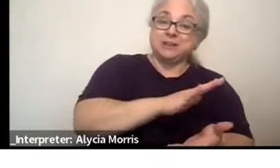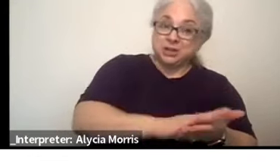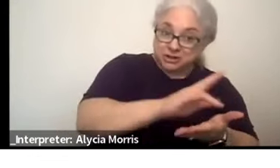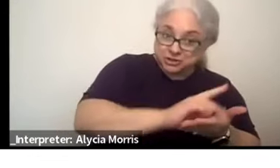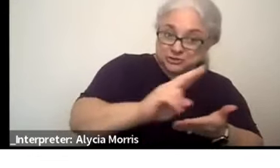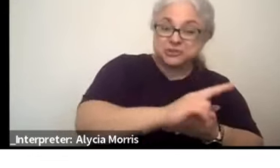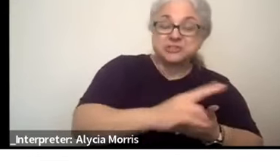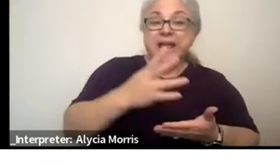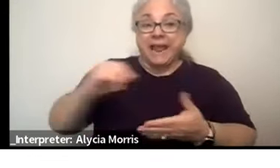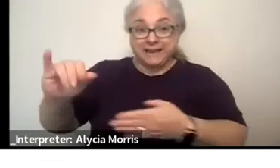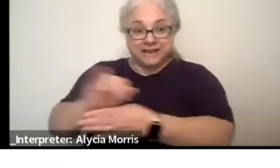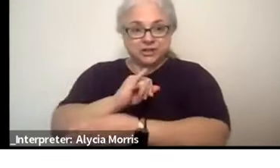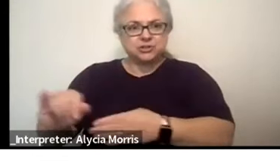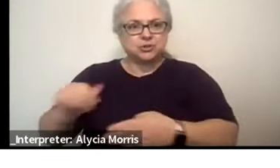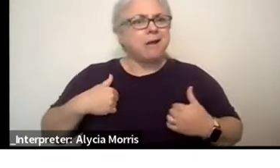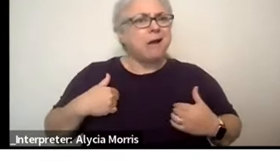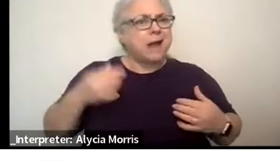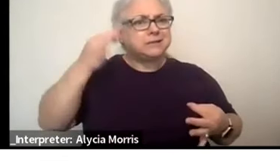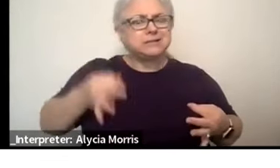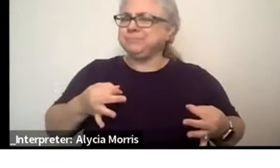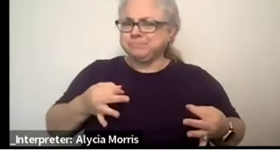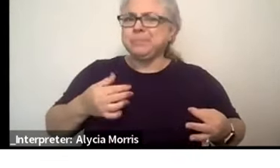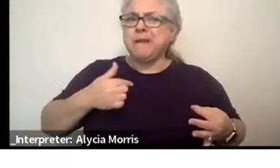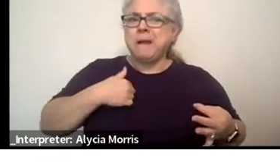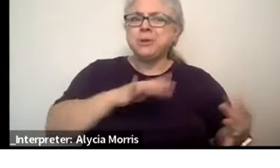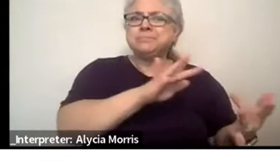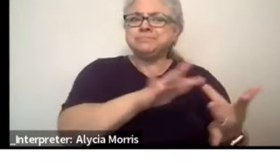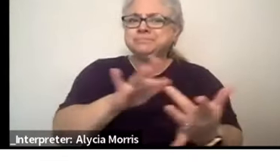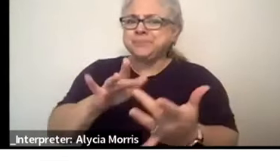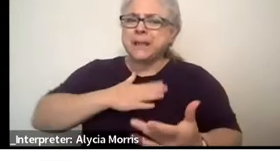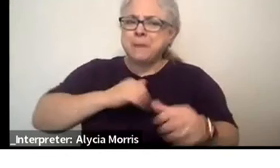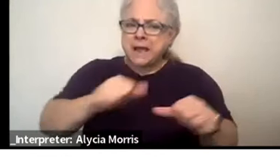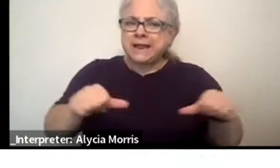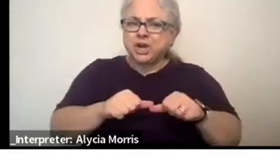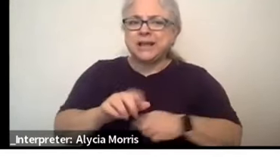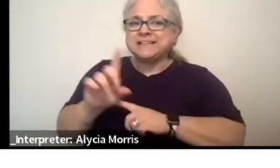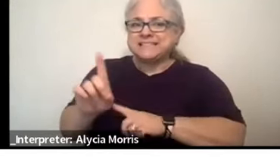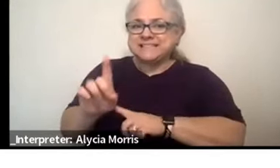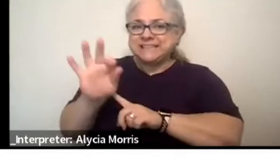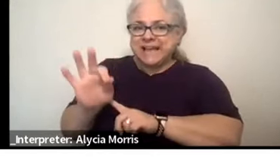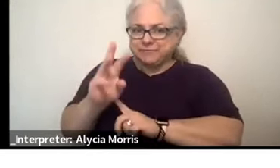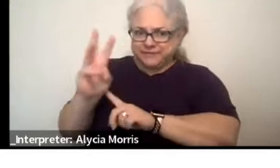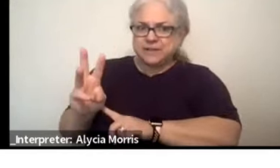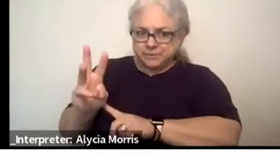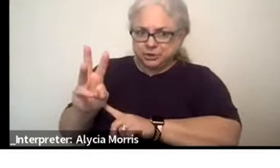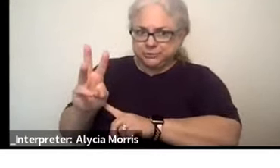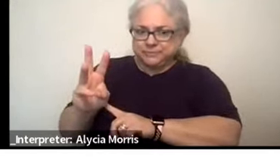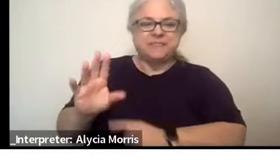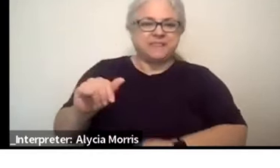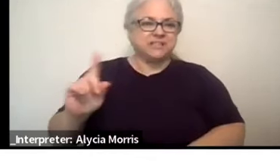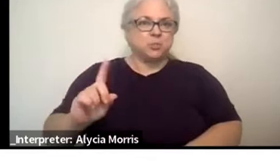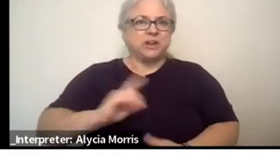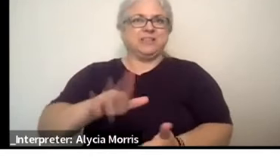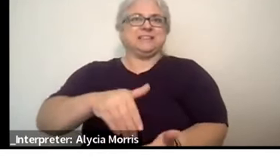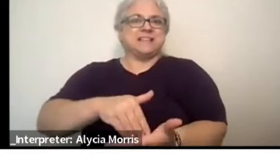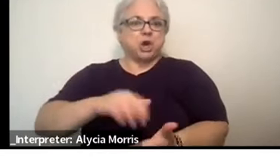to reach out to the businesses in the DFW area, which is where the National Center for Convergence Technology is